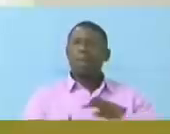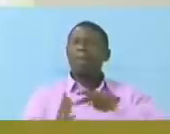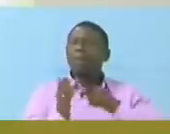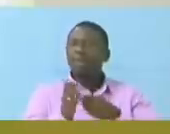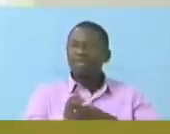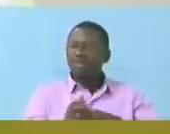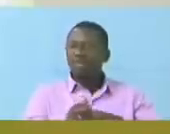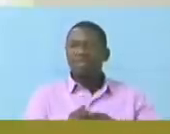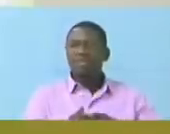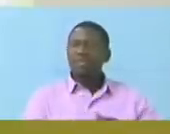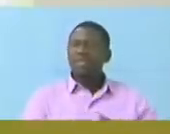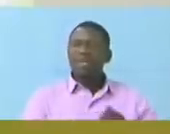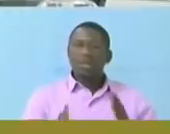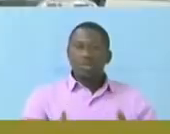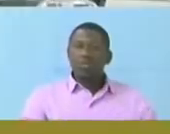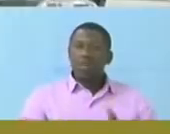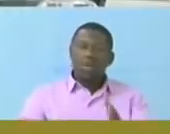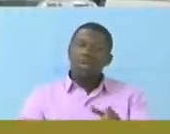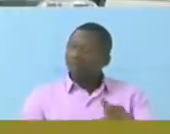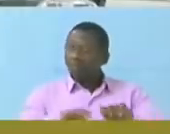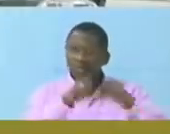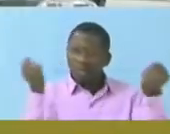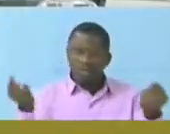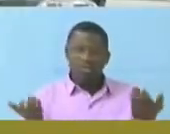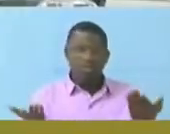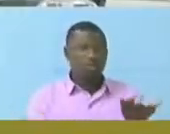of rights, you would agree. I will agree